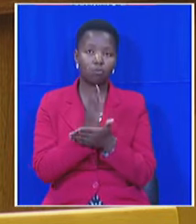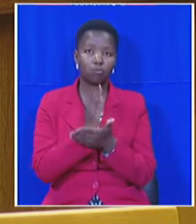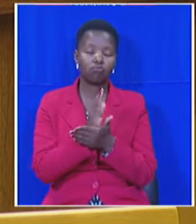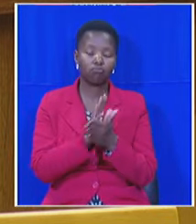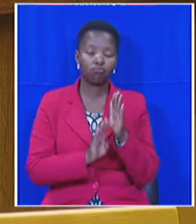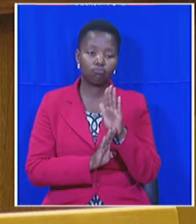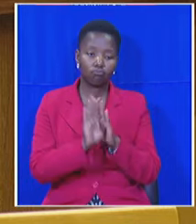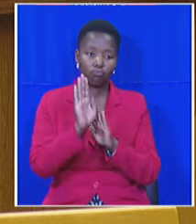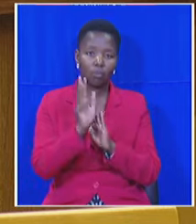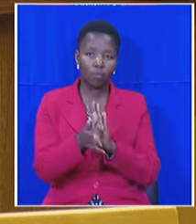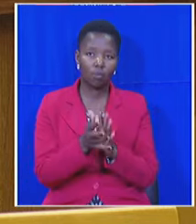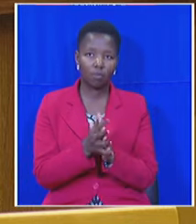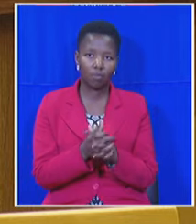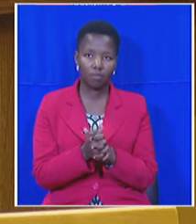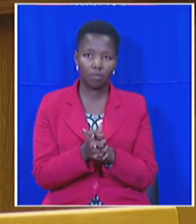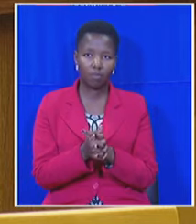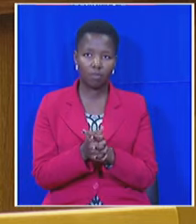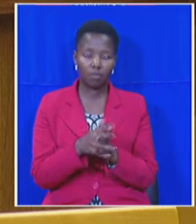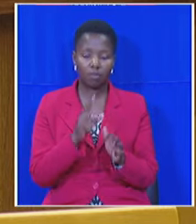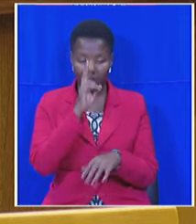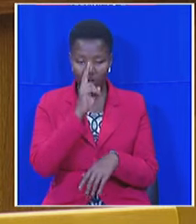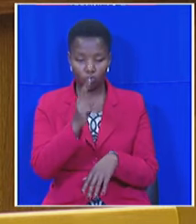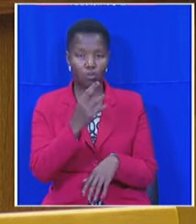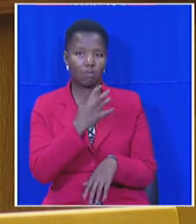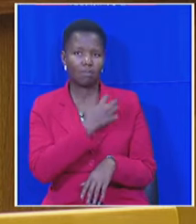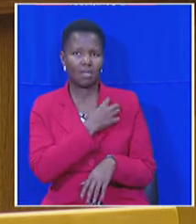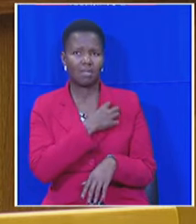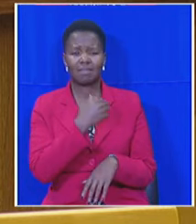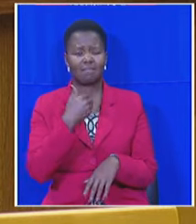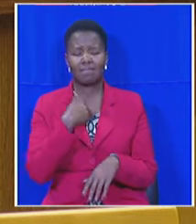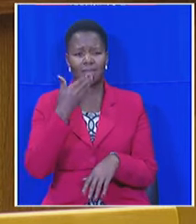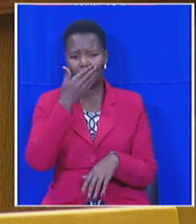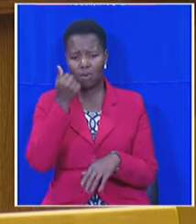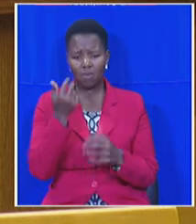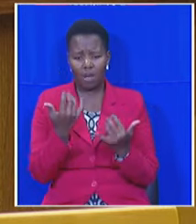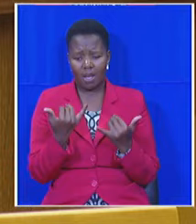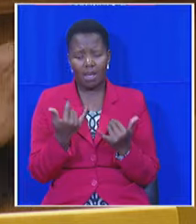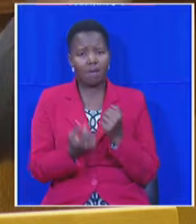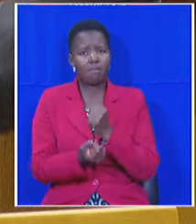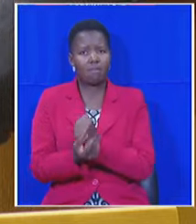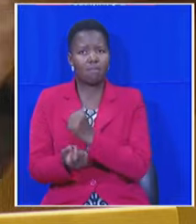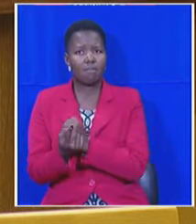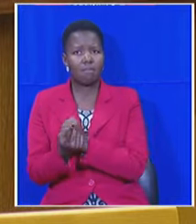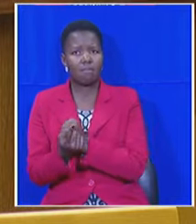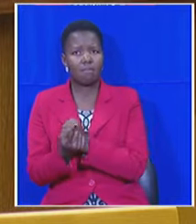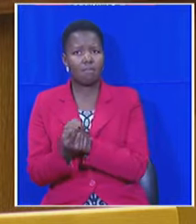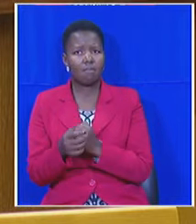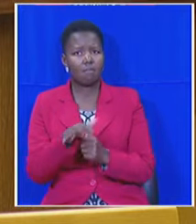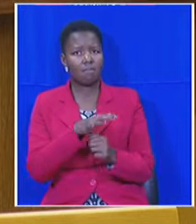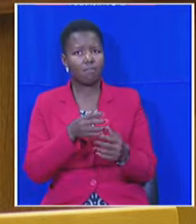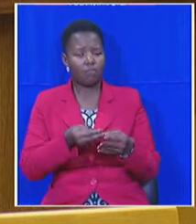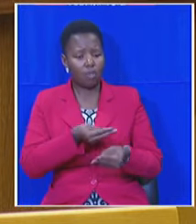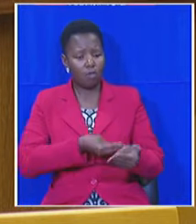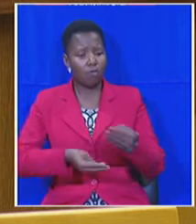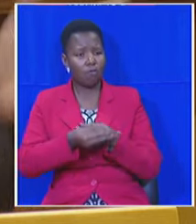into consideration. Honourable Minister, I don't know what is happening, the latest development with regards to this fraud and corruption on that